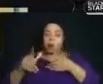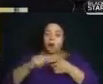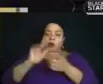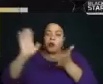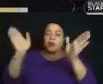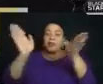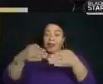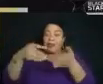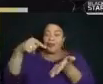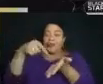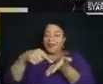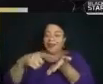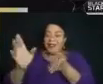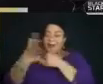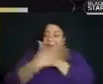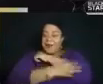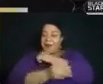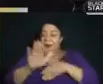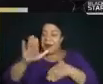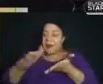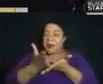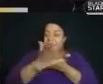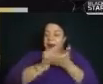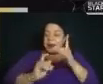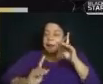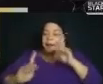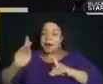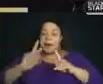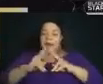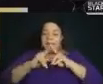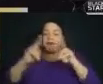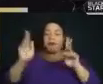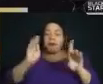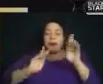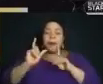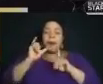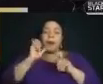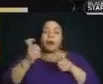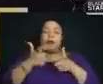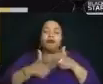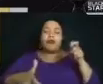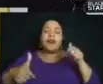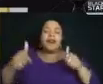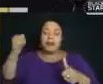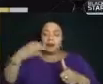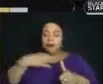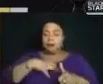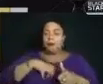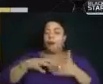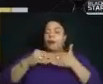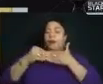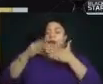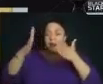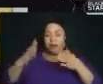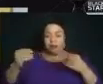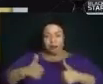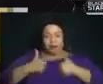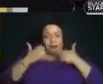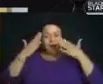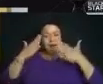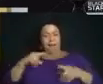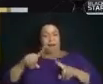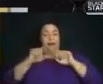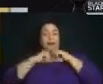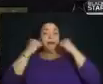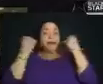and survivors in our society, and the true bellwether of our well-being. But there is